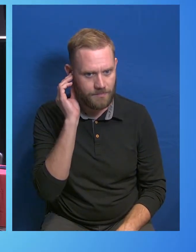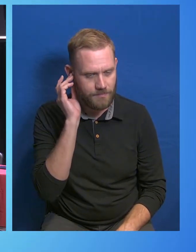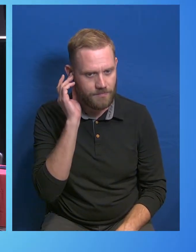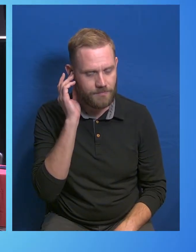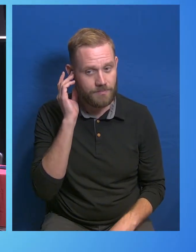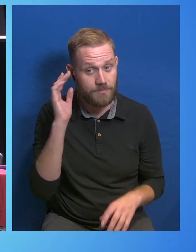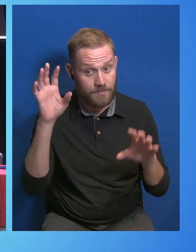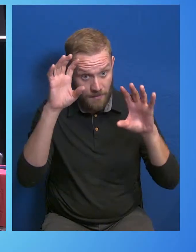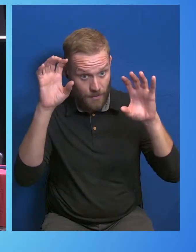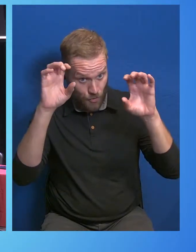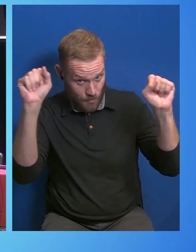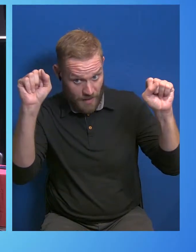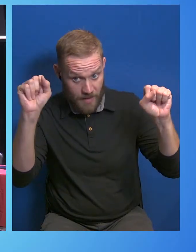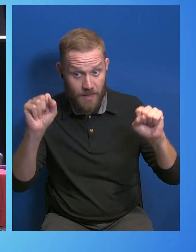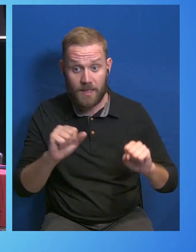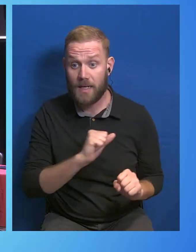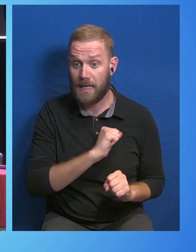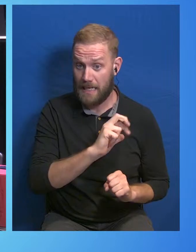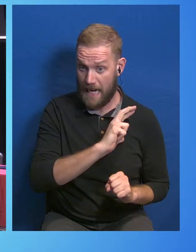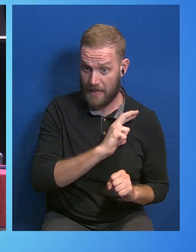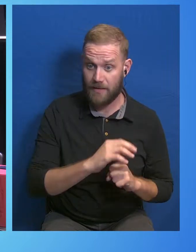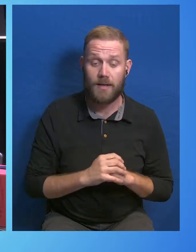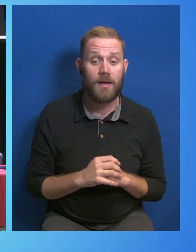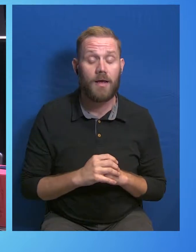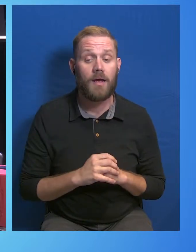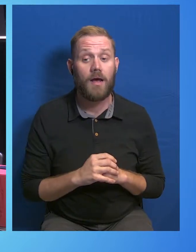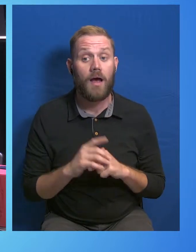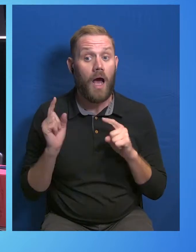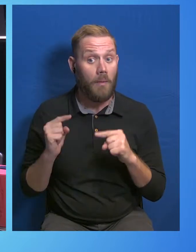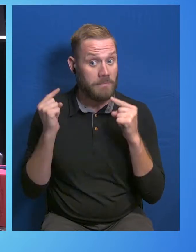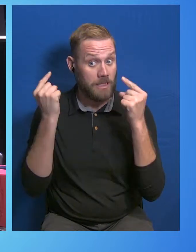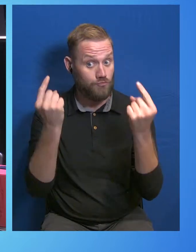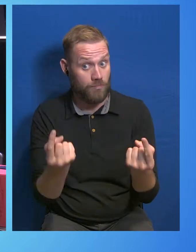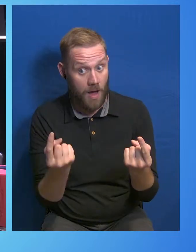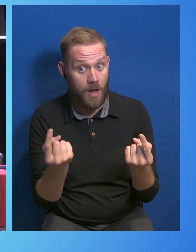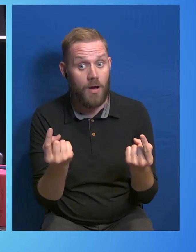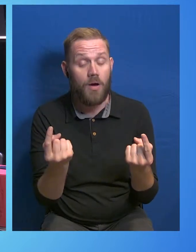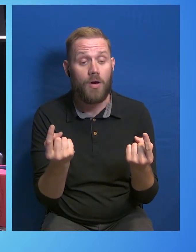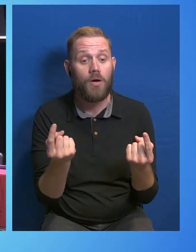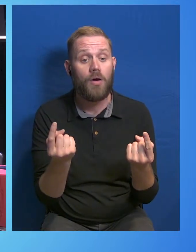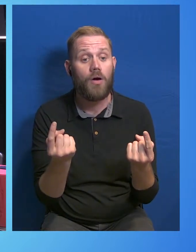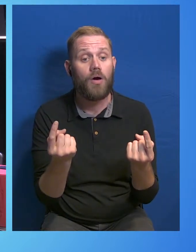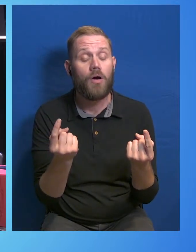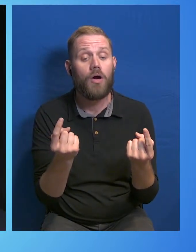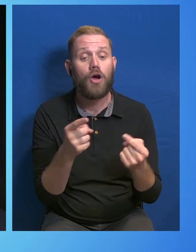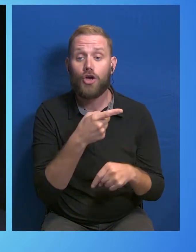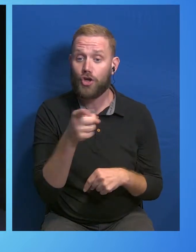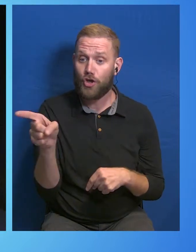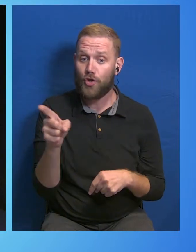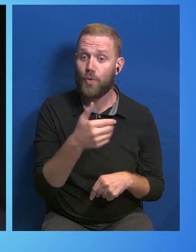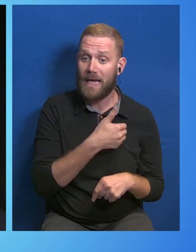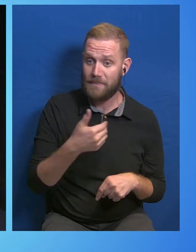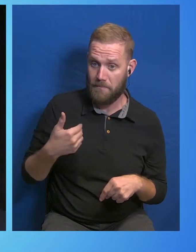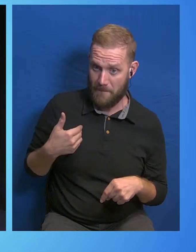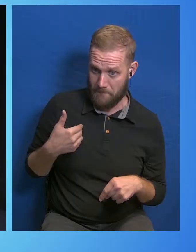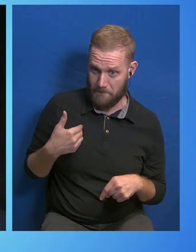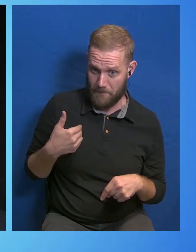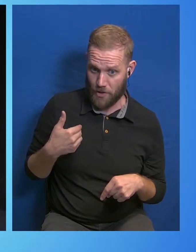This is Superintendent Reichman. Up until now, you as board members